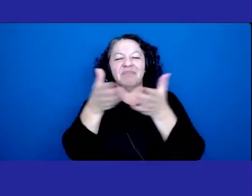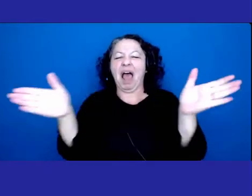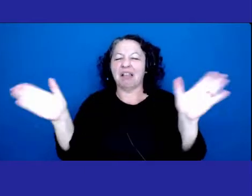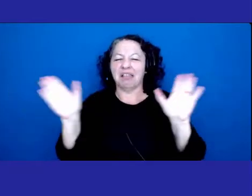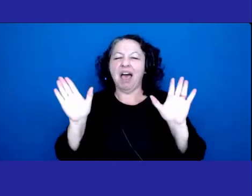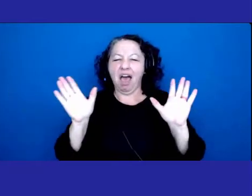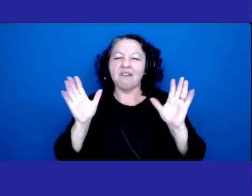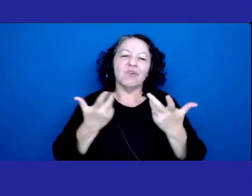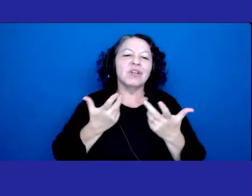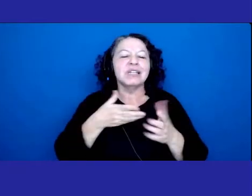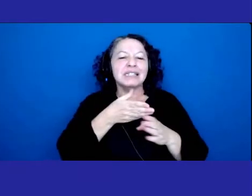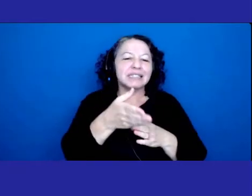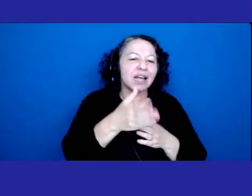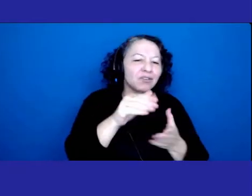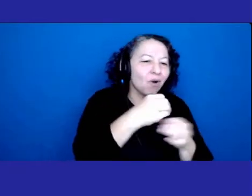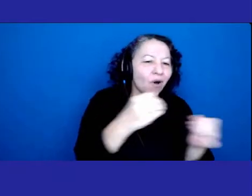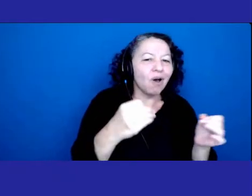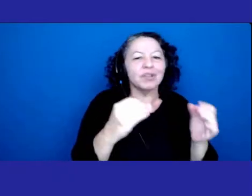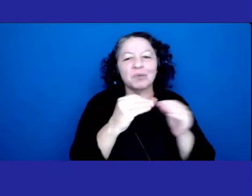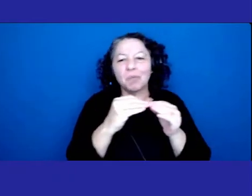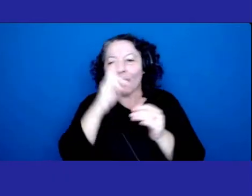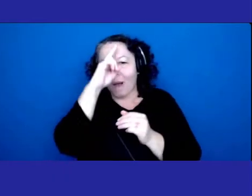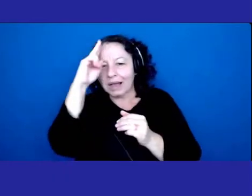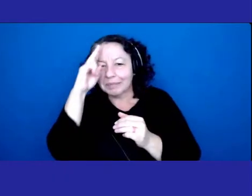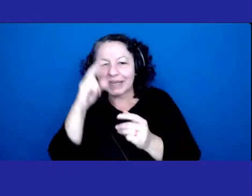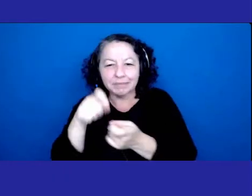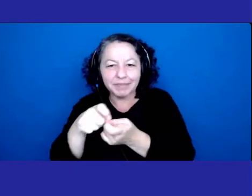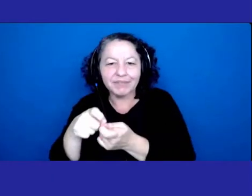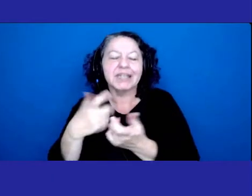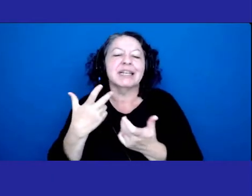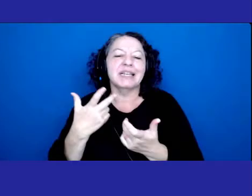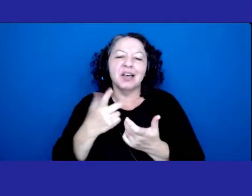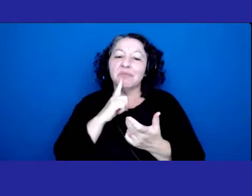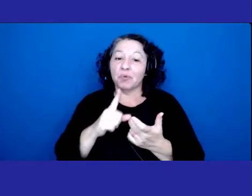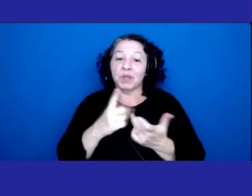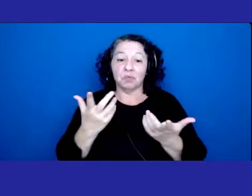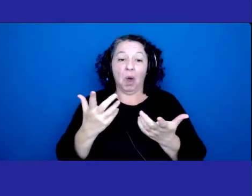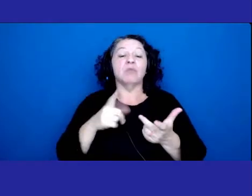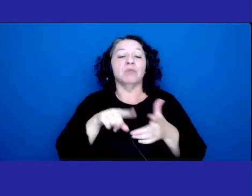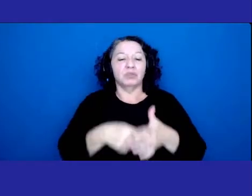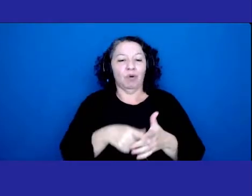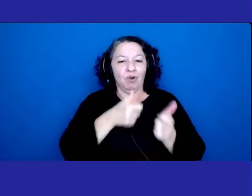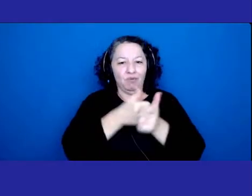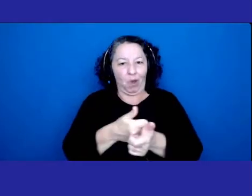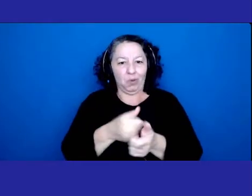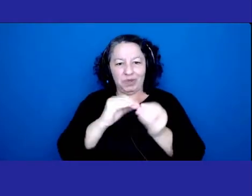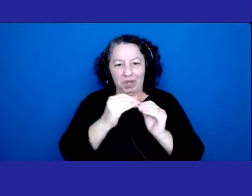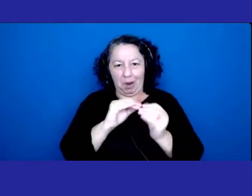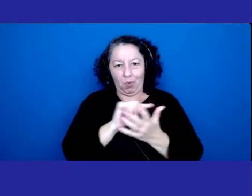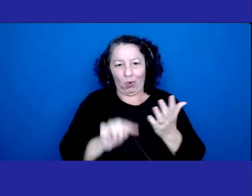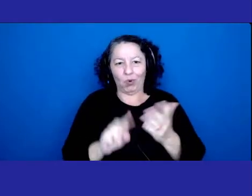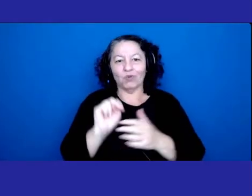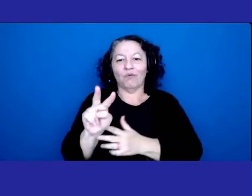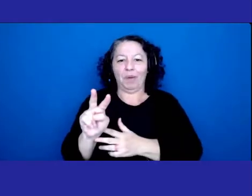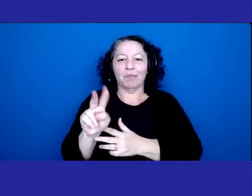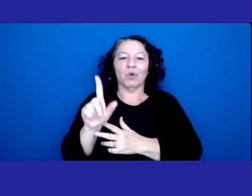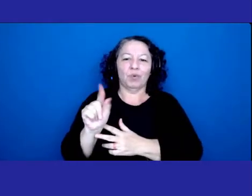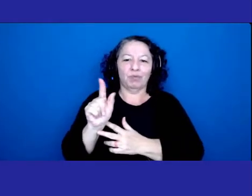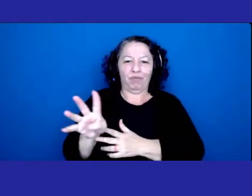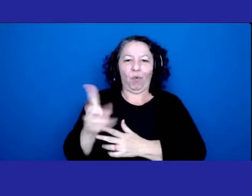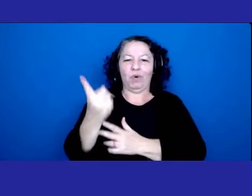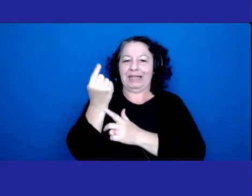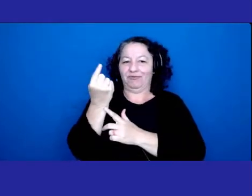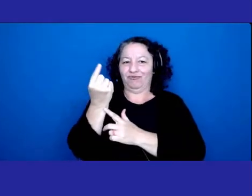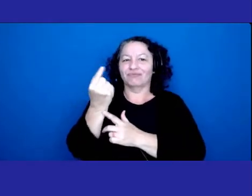office. It goes more to the hospitals. It's specifically, we started tracking these numbers November of 2024 when we actually had